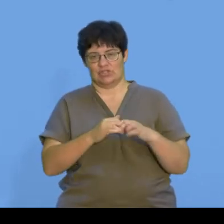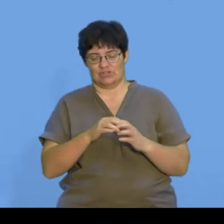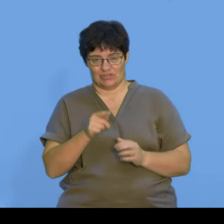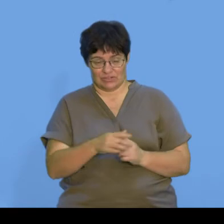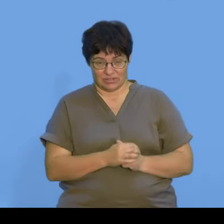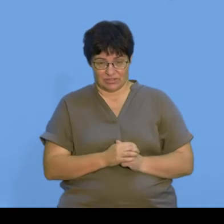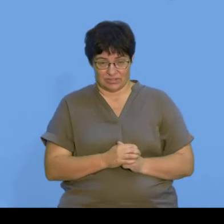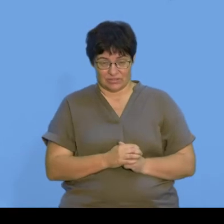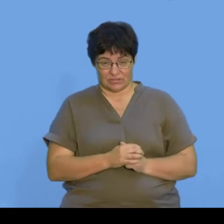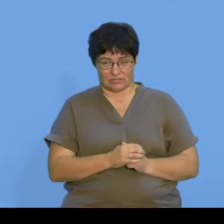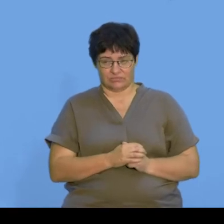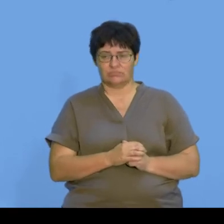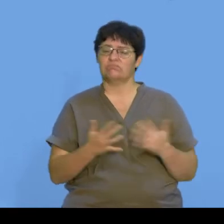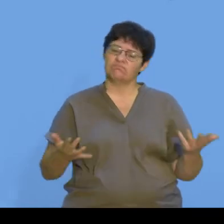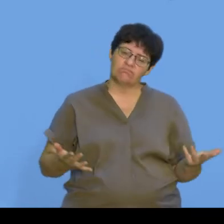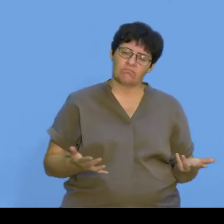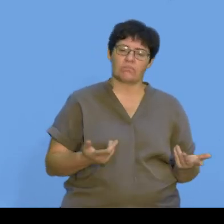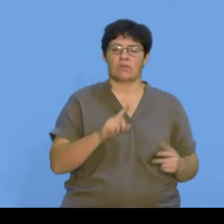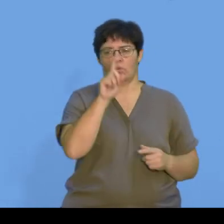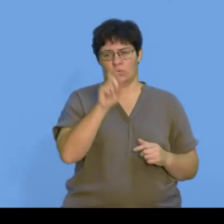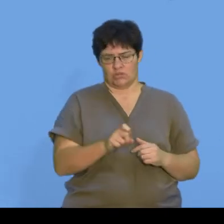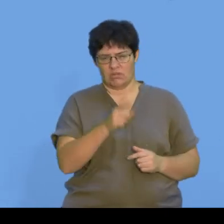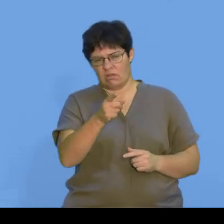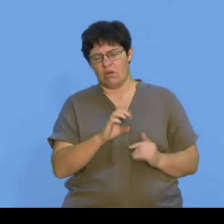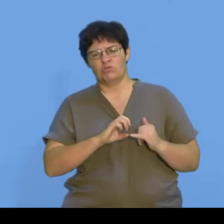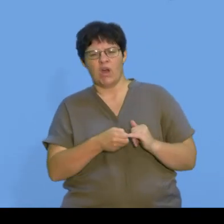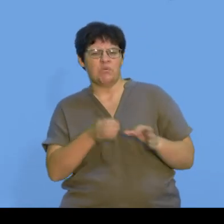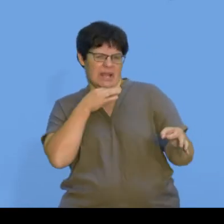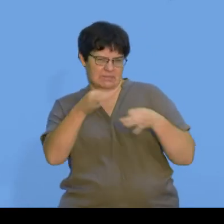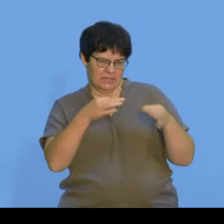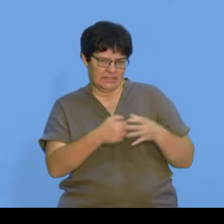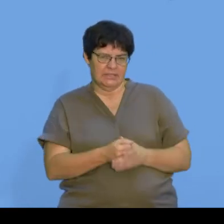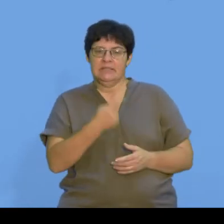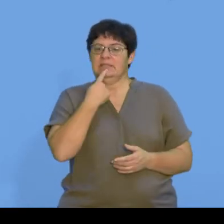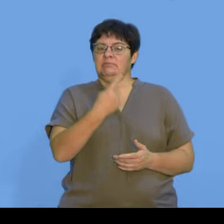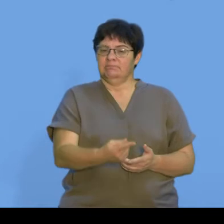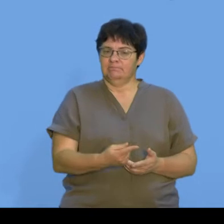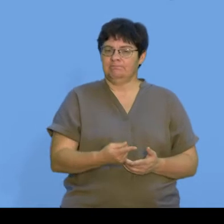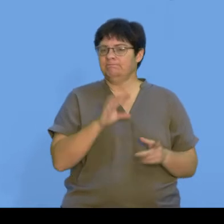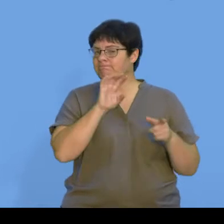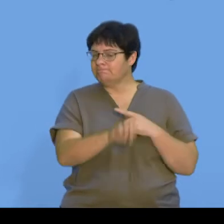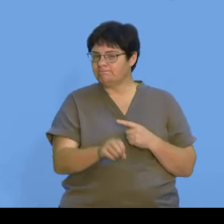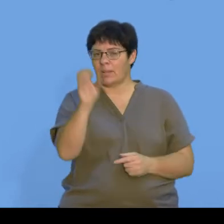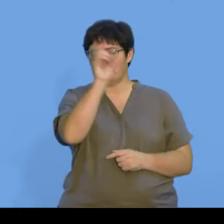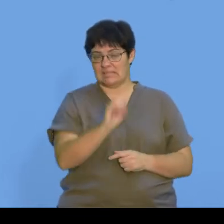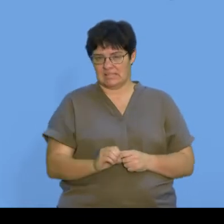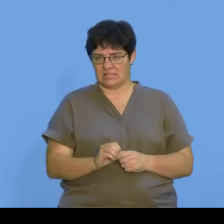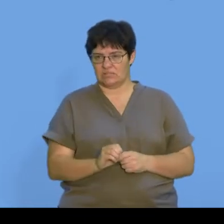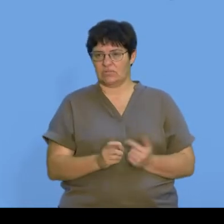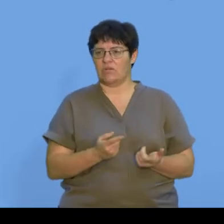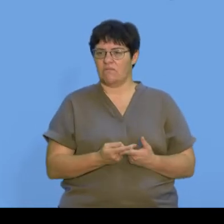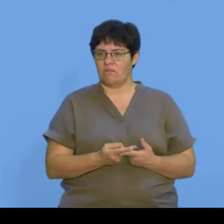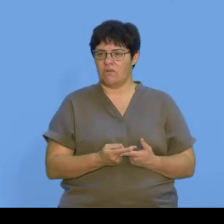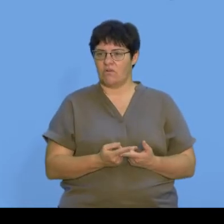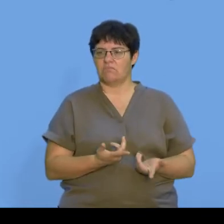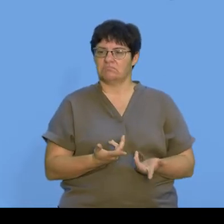Okay, here's a question for argument's sake, just to try and drive that point home. It says here, determine the percentage composition of